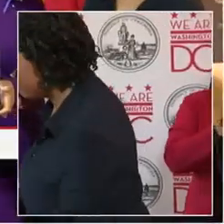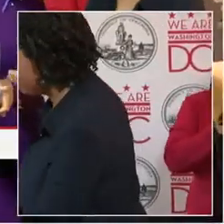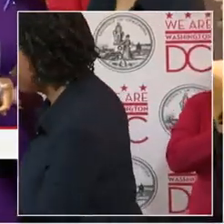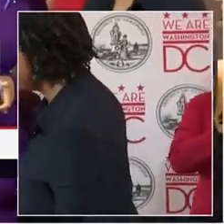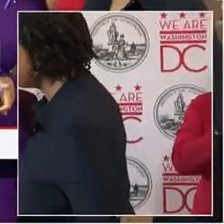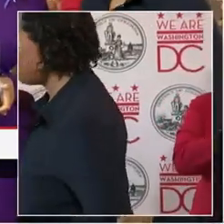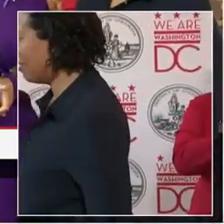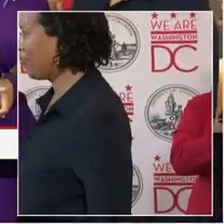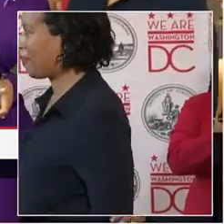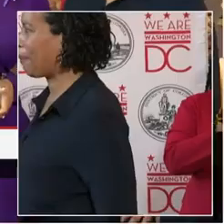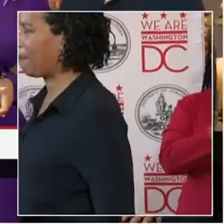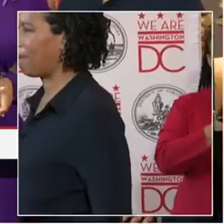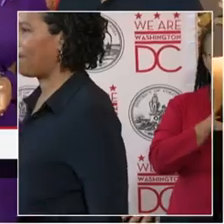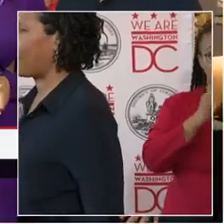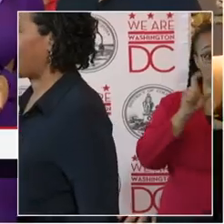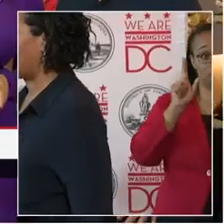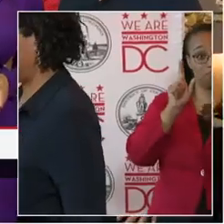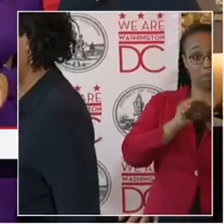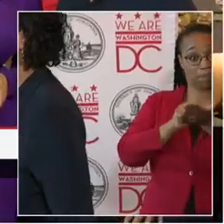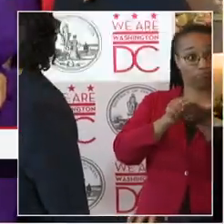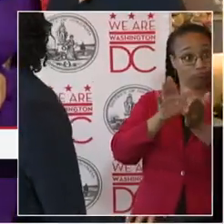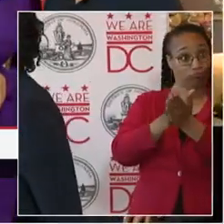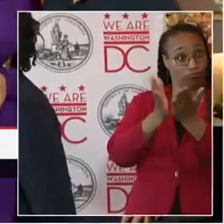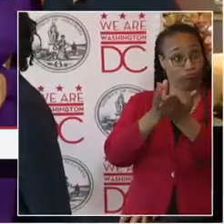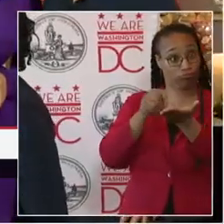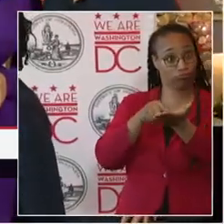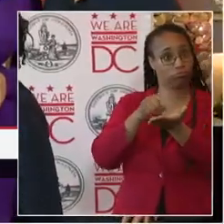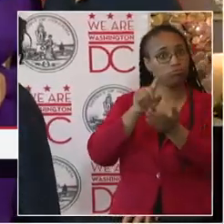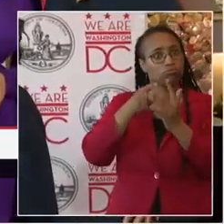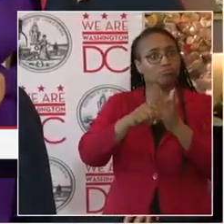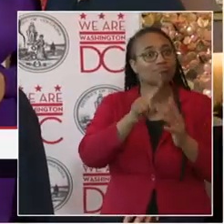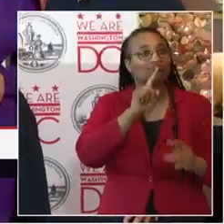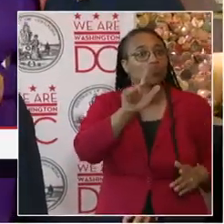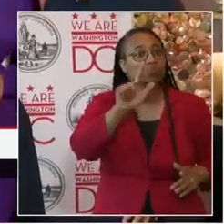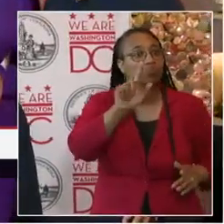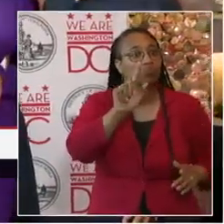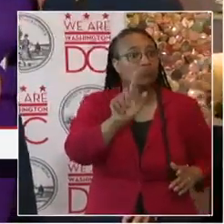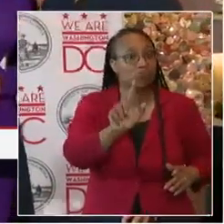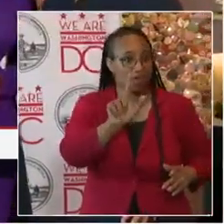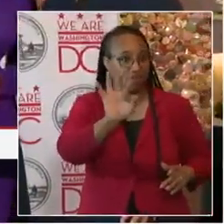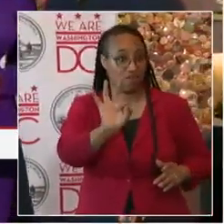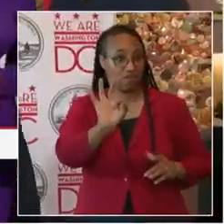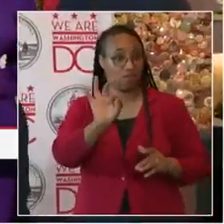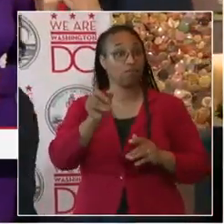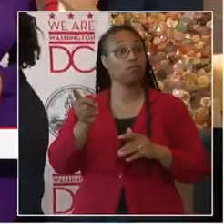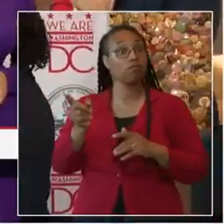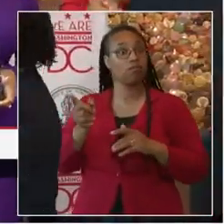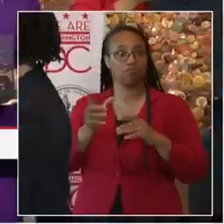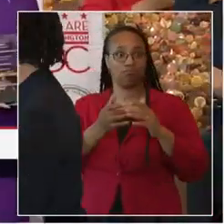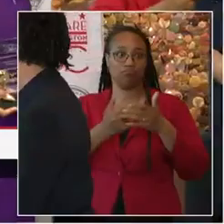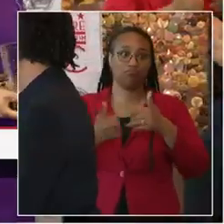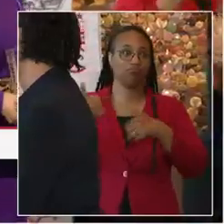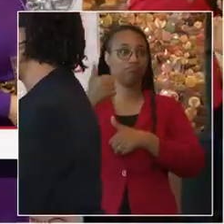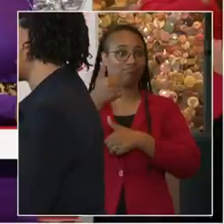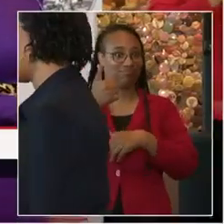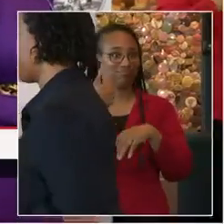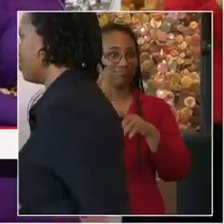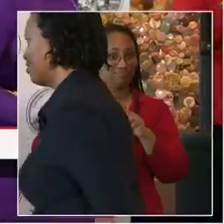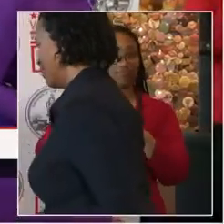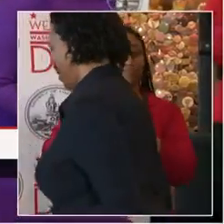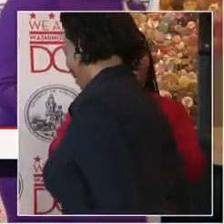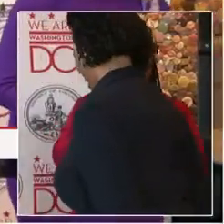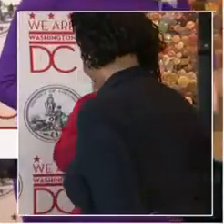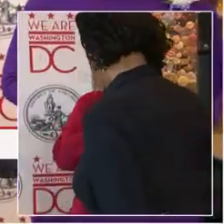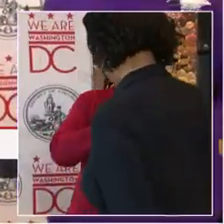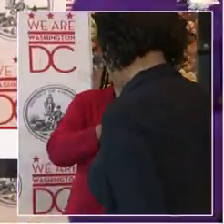her first book at 29. Recently, Simone served as a senior member of the Biden-Harris administration.